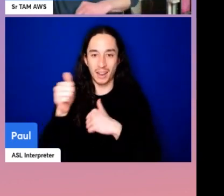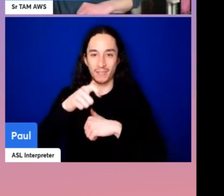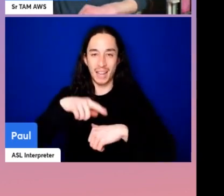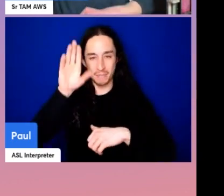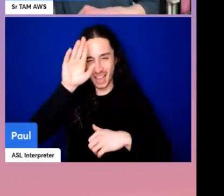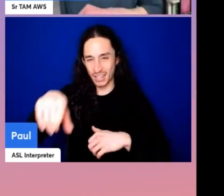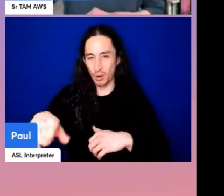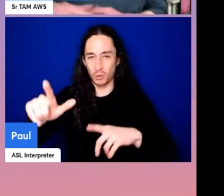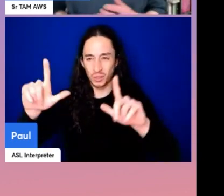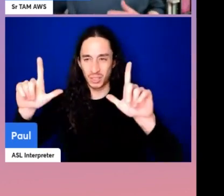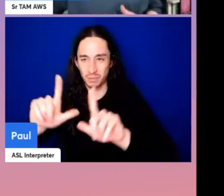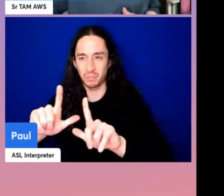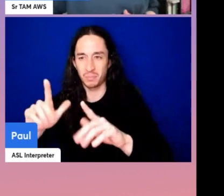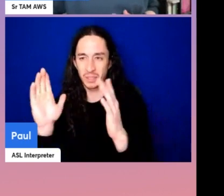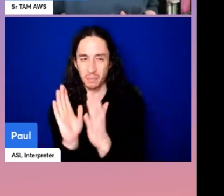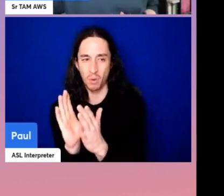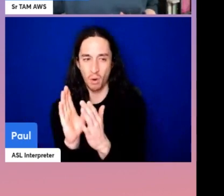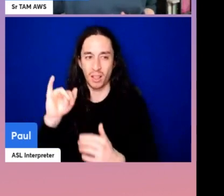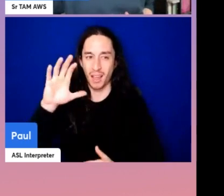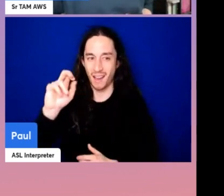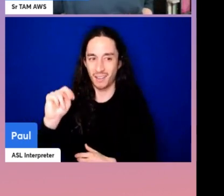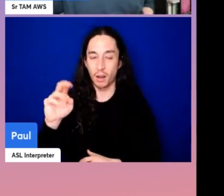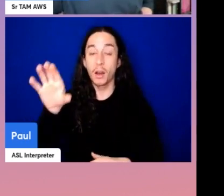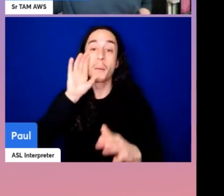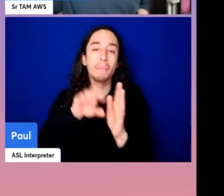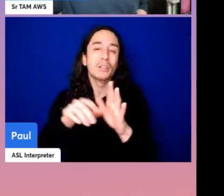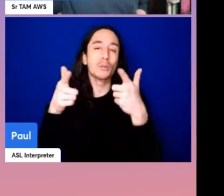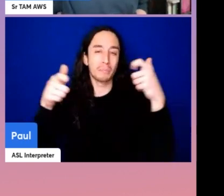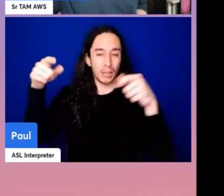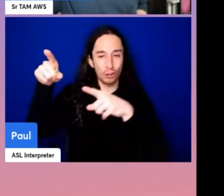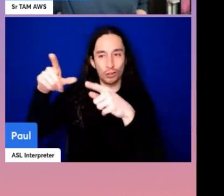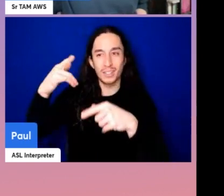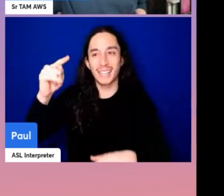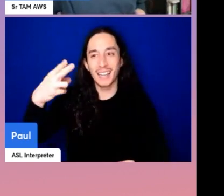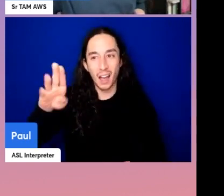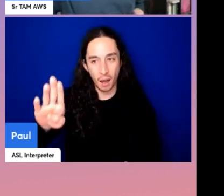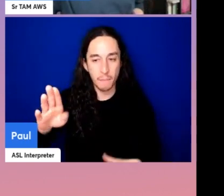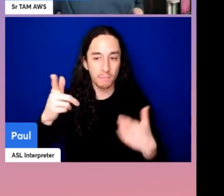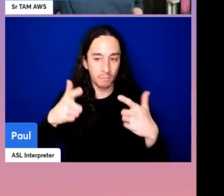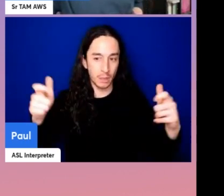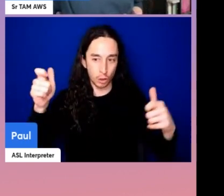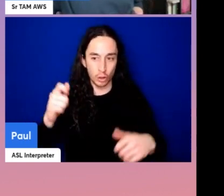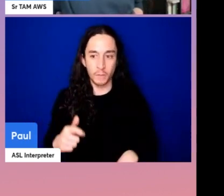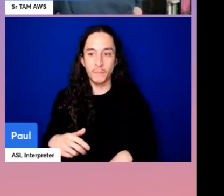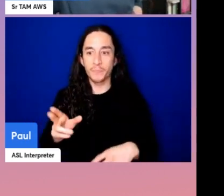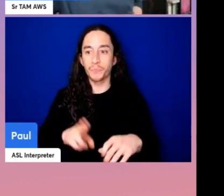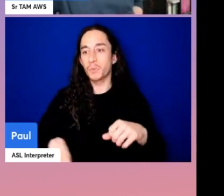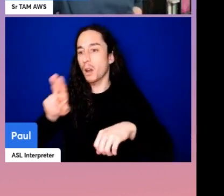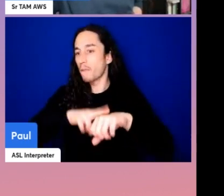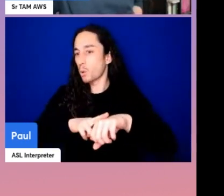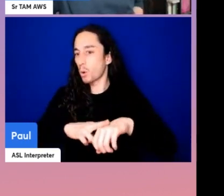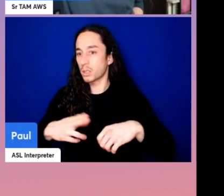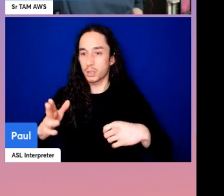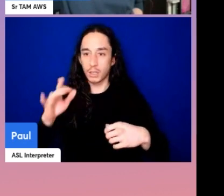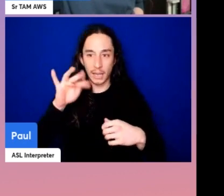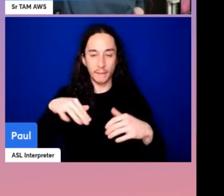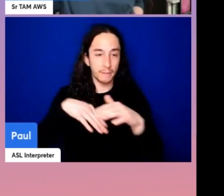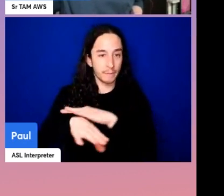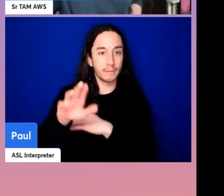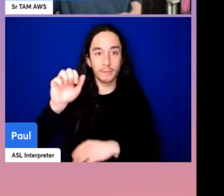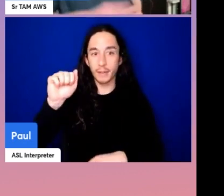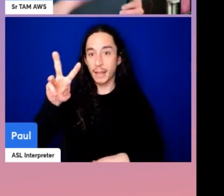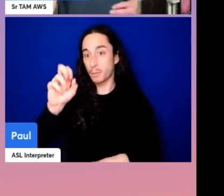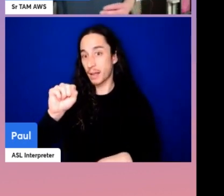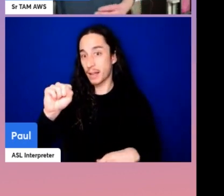of this icon. The picture is bigger in GitHub, and of course, if you go into your own AWS console, you'll see this full